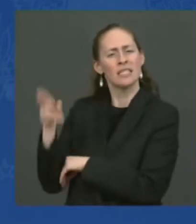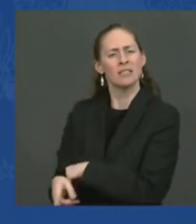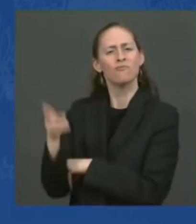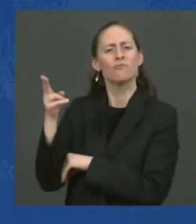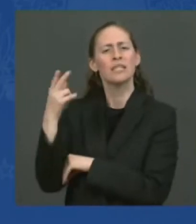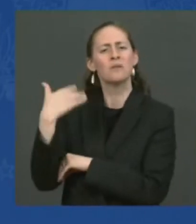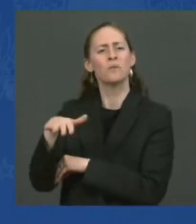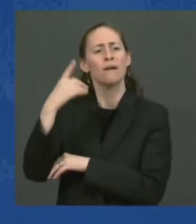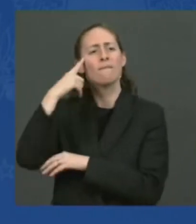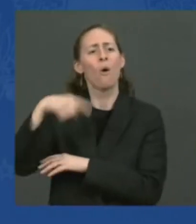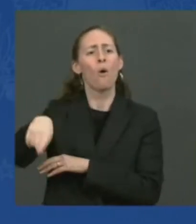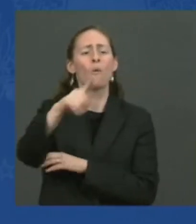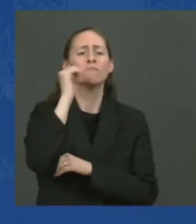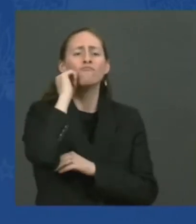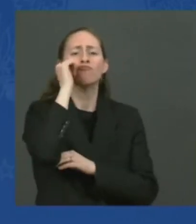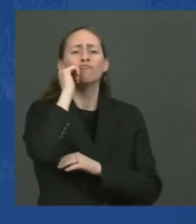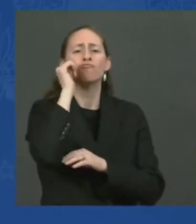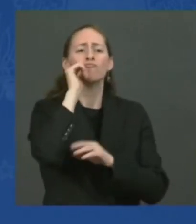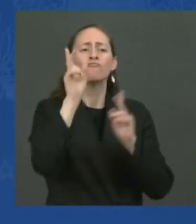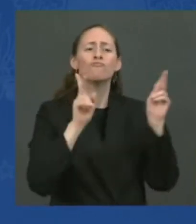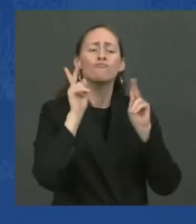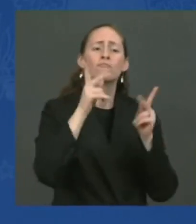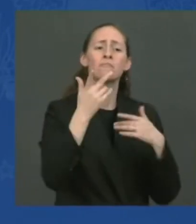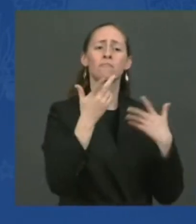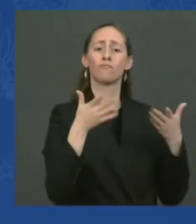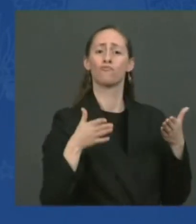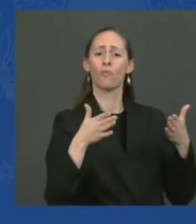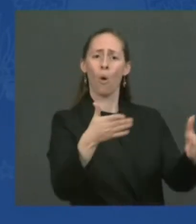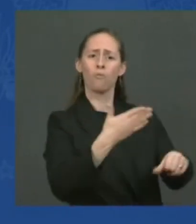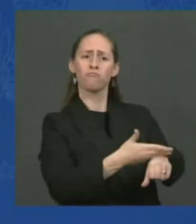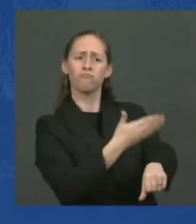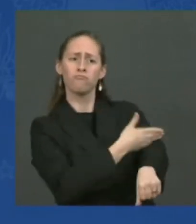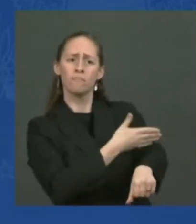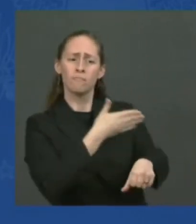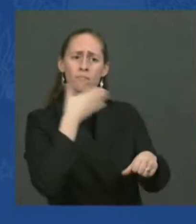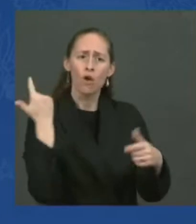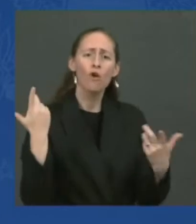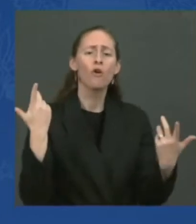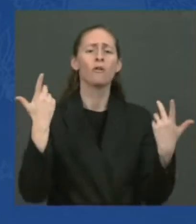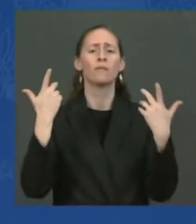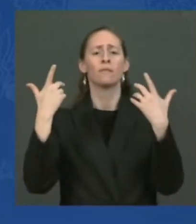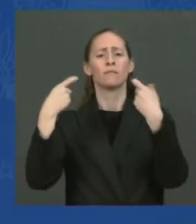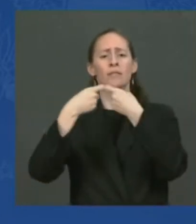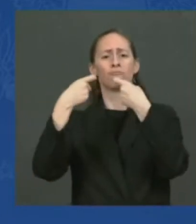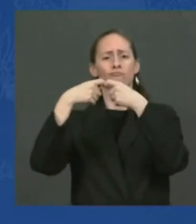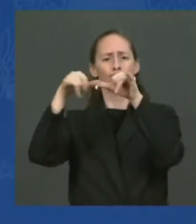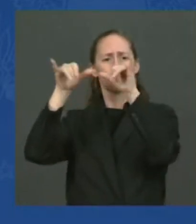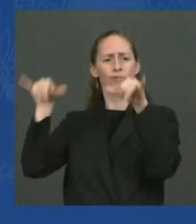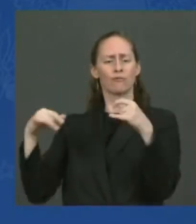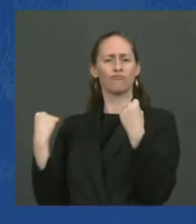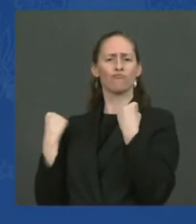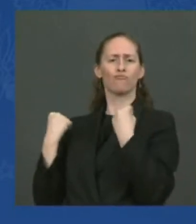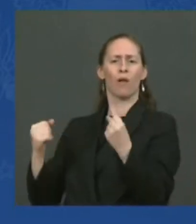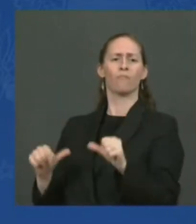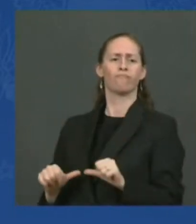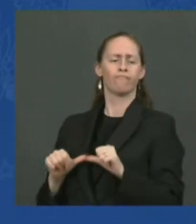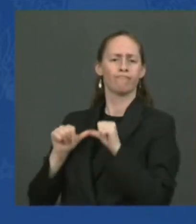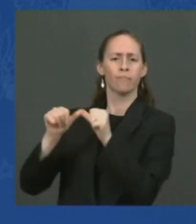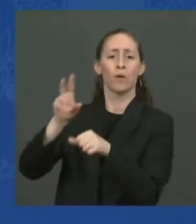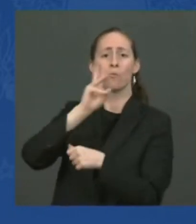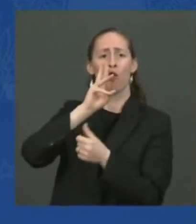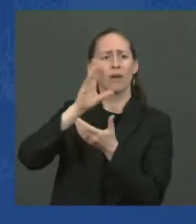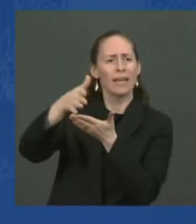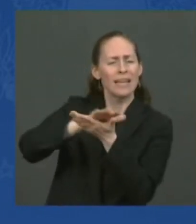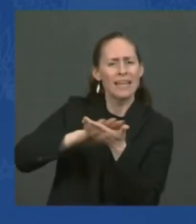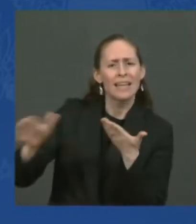roads, to stronger electric grids, to cleaner water, to faster internet in more places. Our plan will